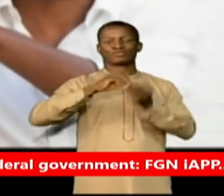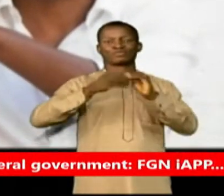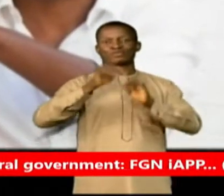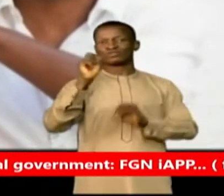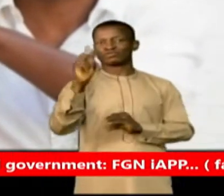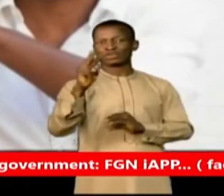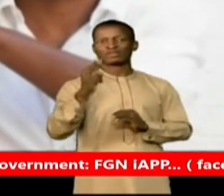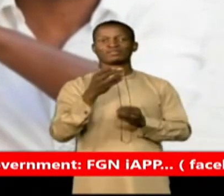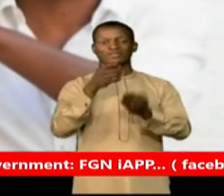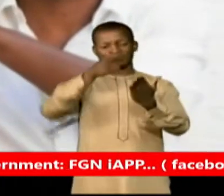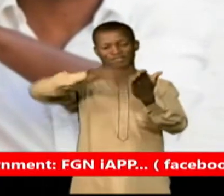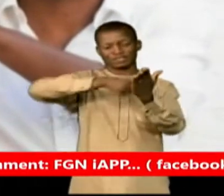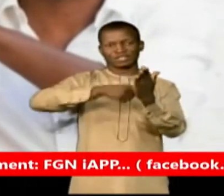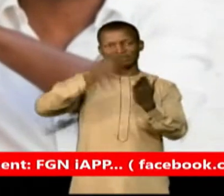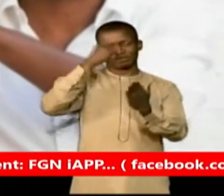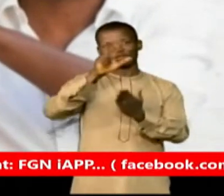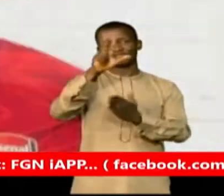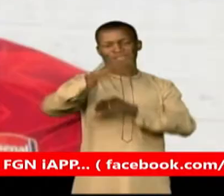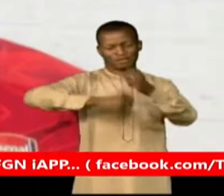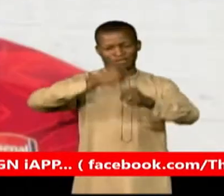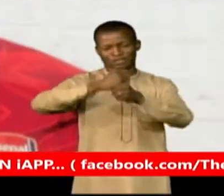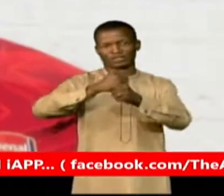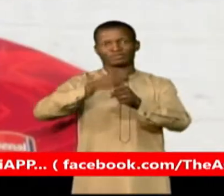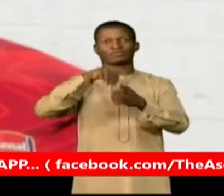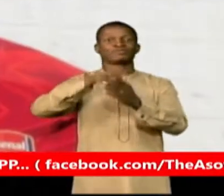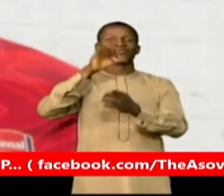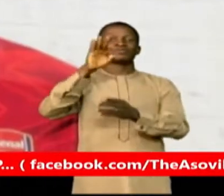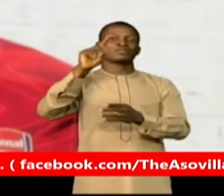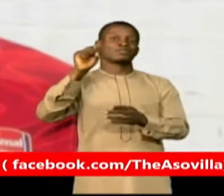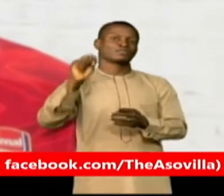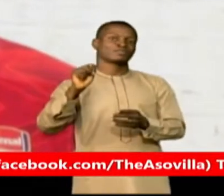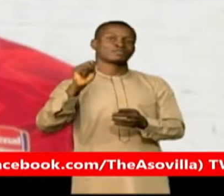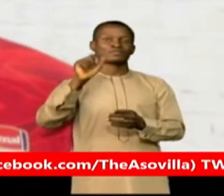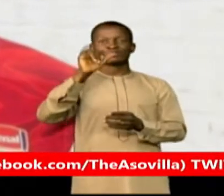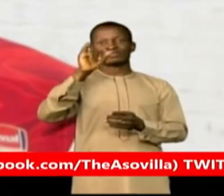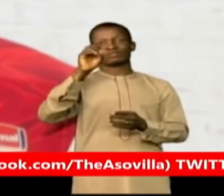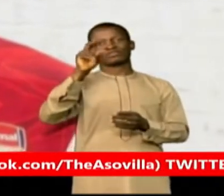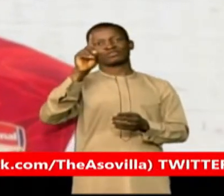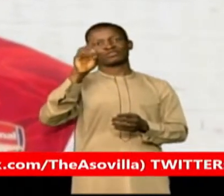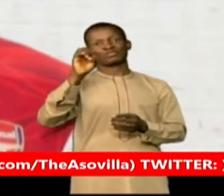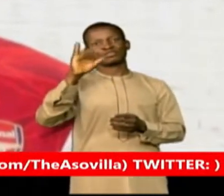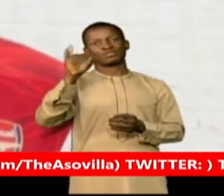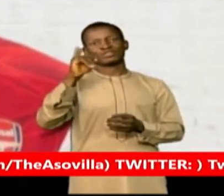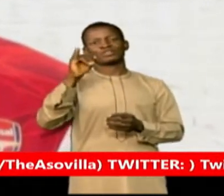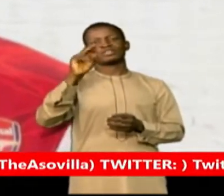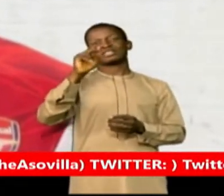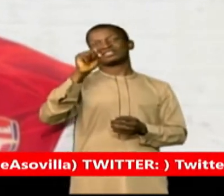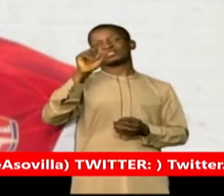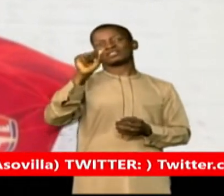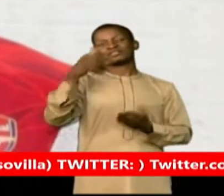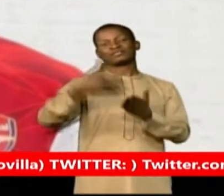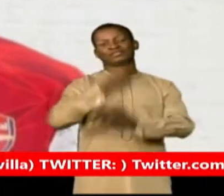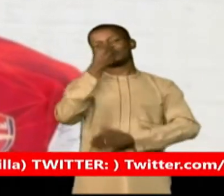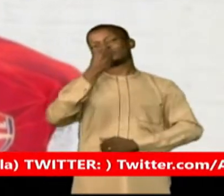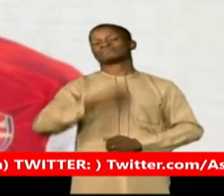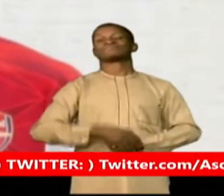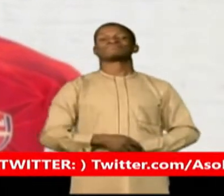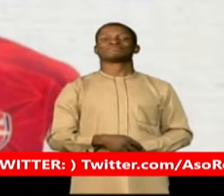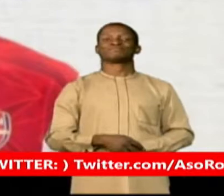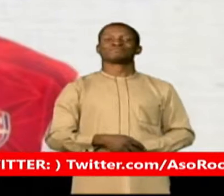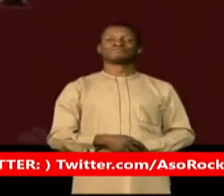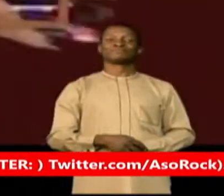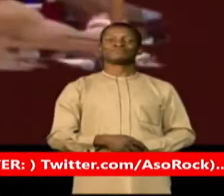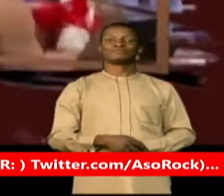free transfer for 3 years. In Abuja, Ayodeji Makinde, NTA News.